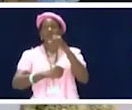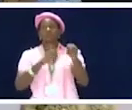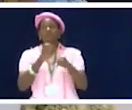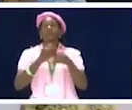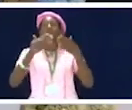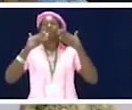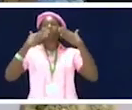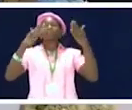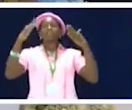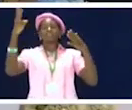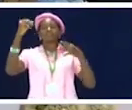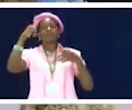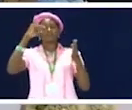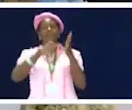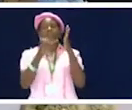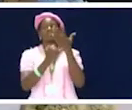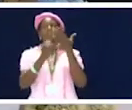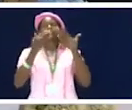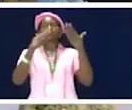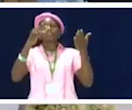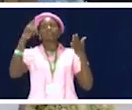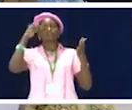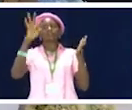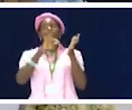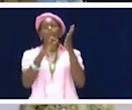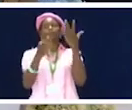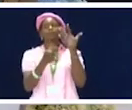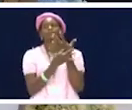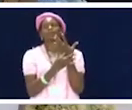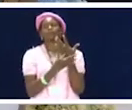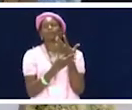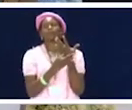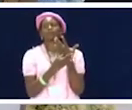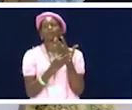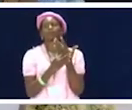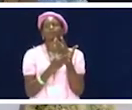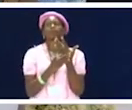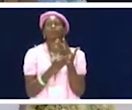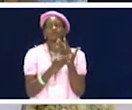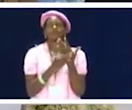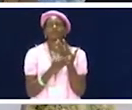Thank Him for January. Thank Him for February.